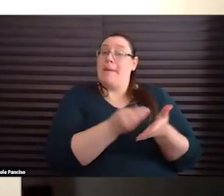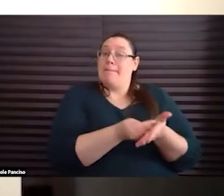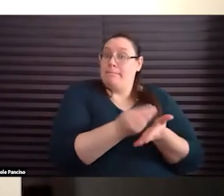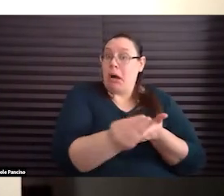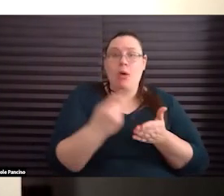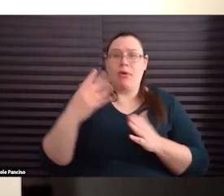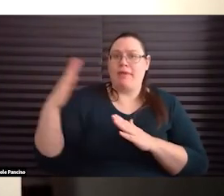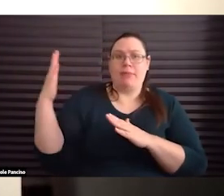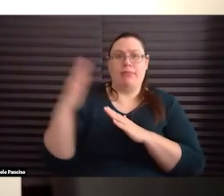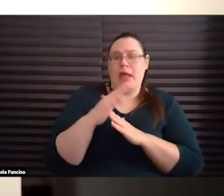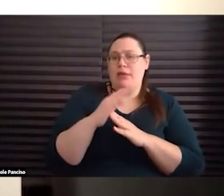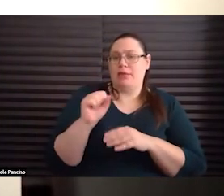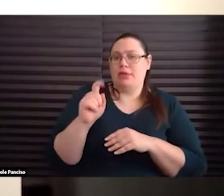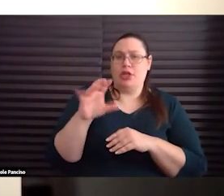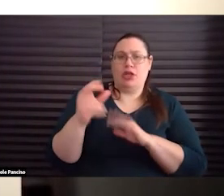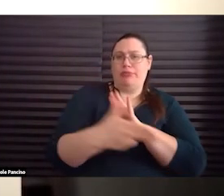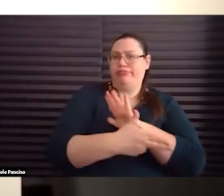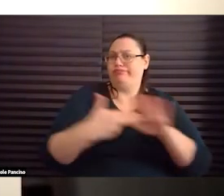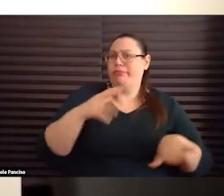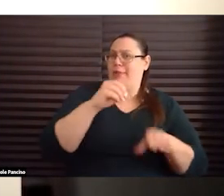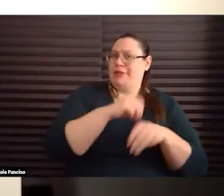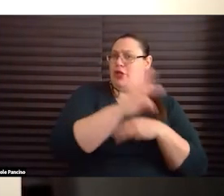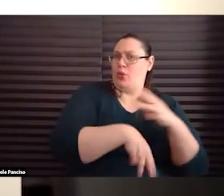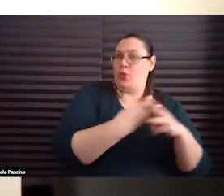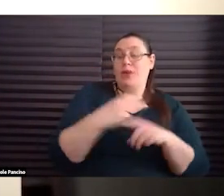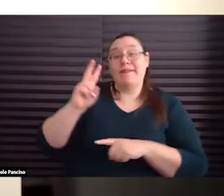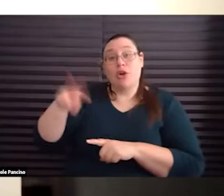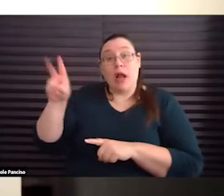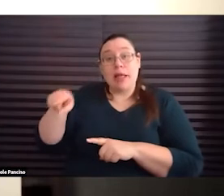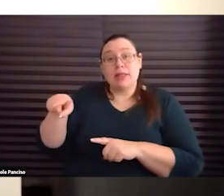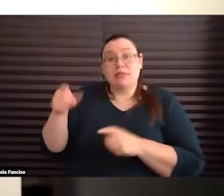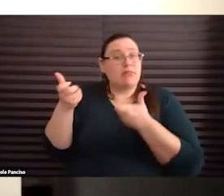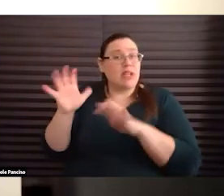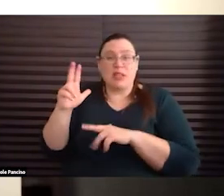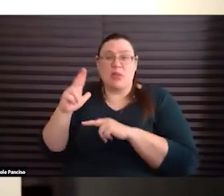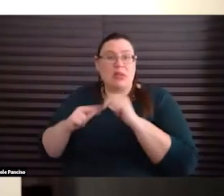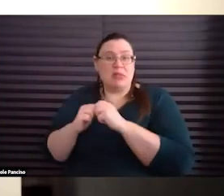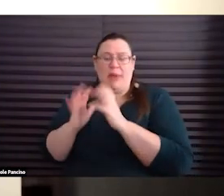studio brands in the world. Verizon doesn't want to build a studio